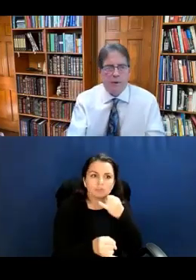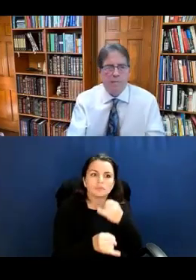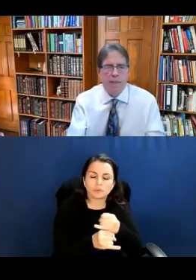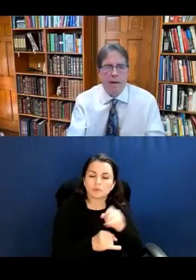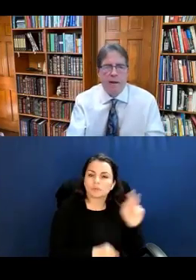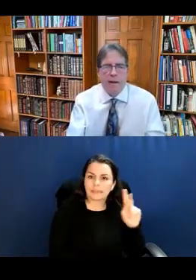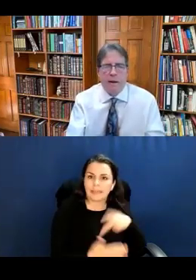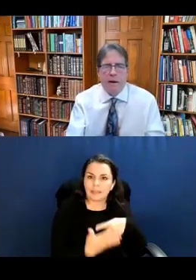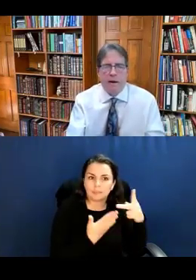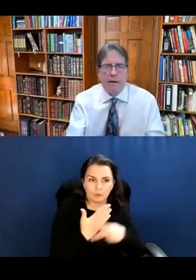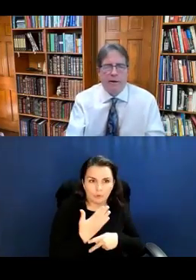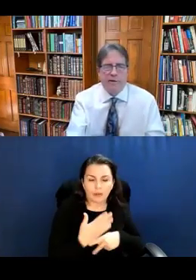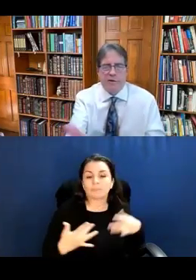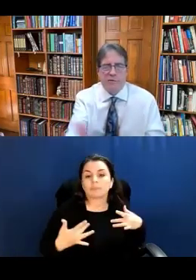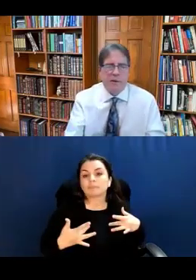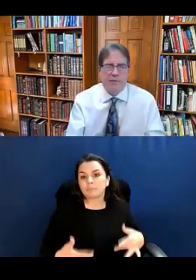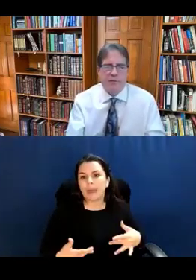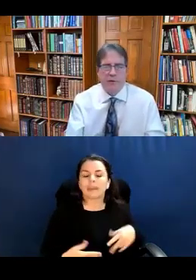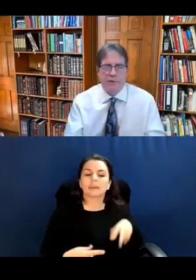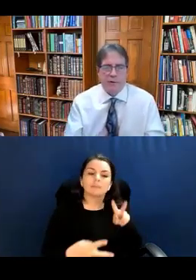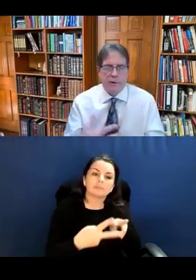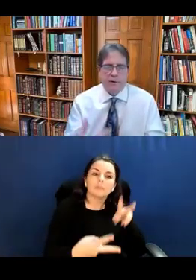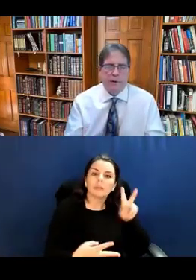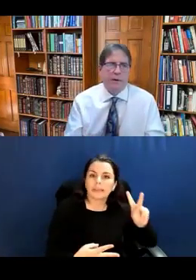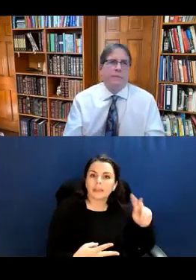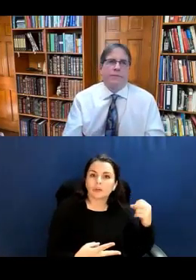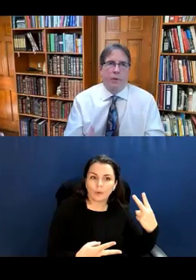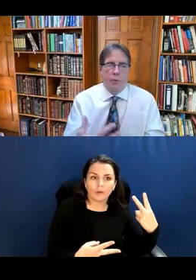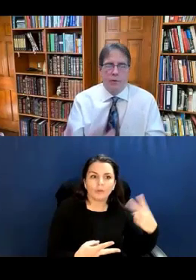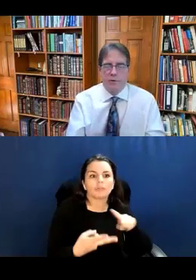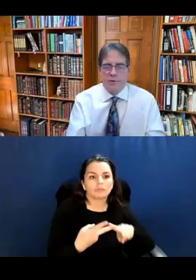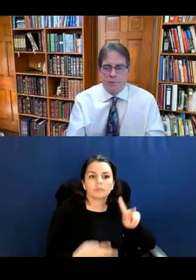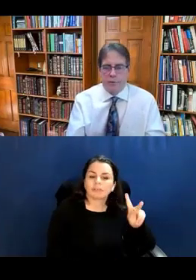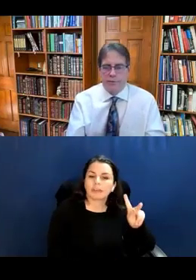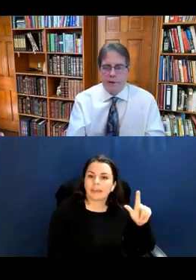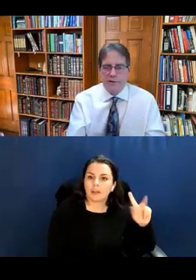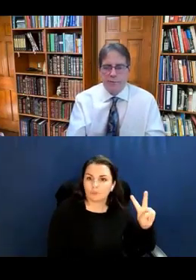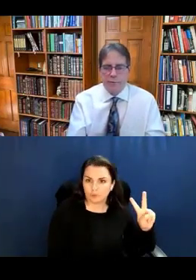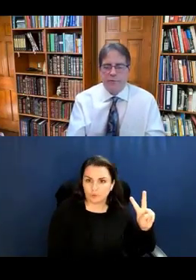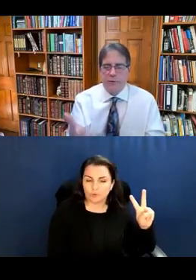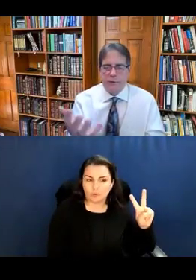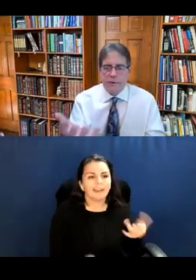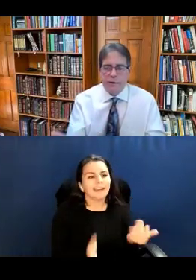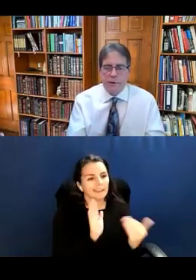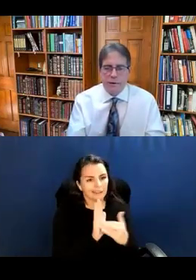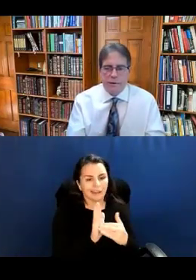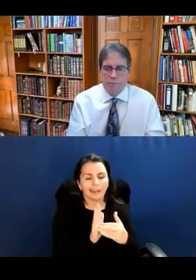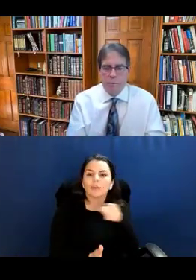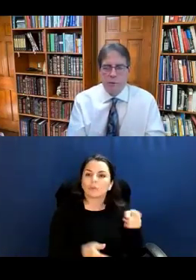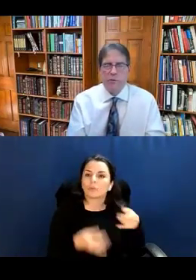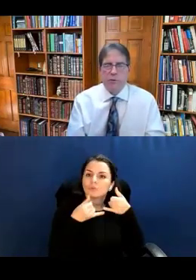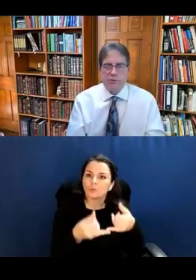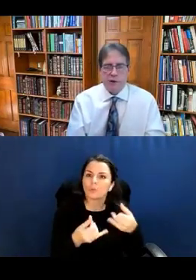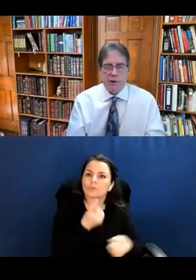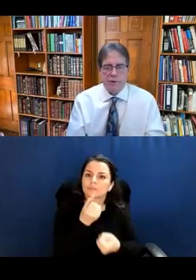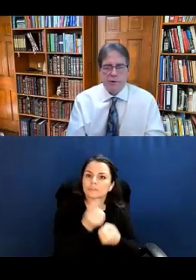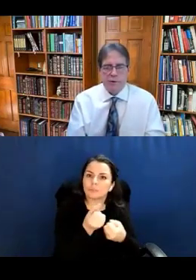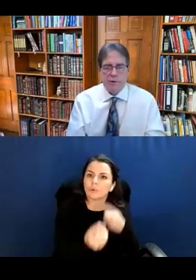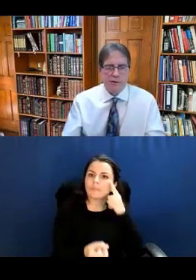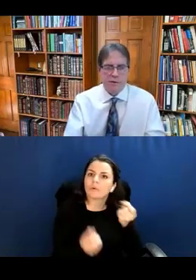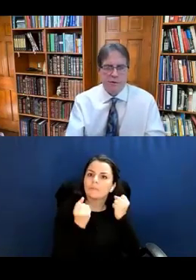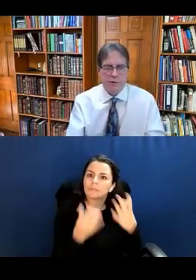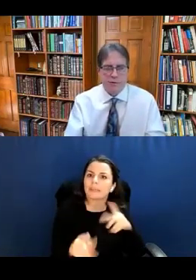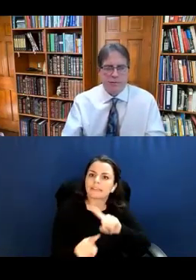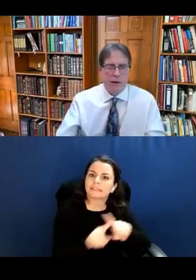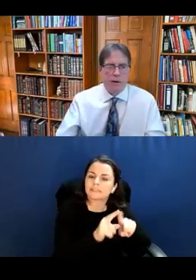most common. And as I explained before, these are awards that provide support for multiple scholars